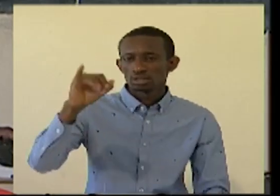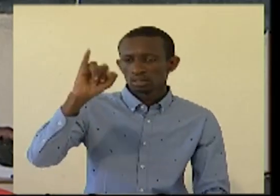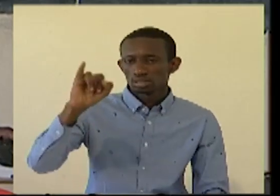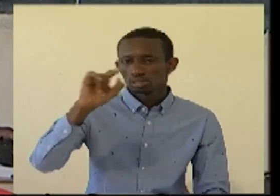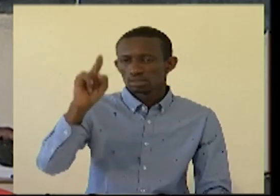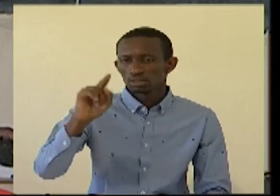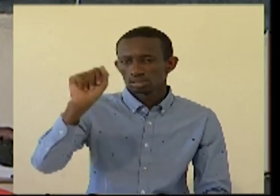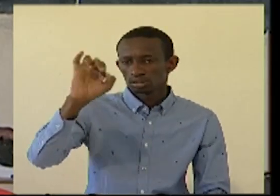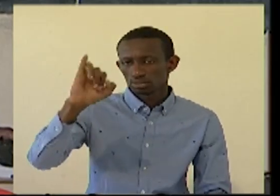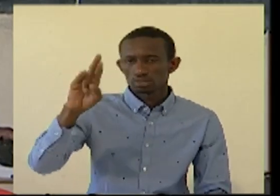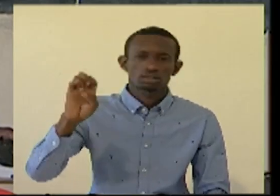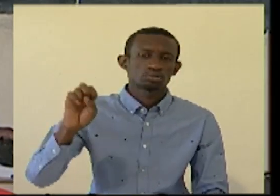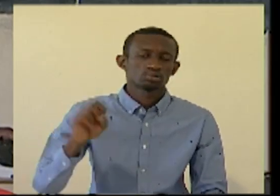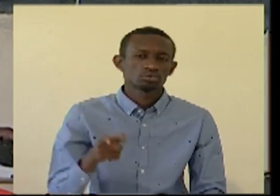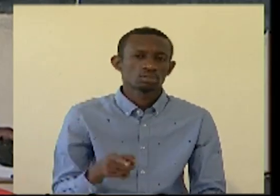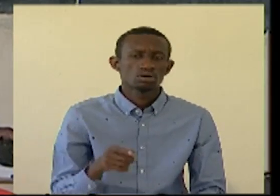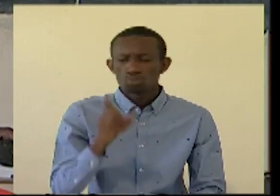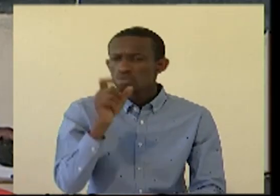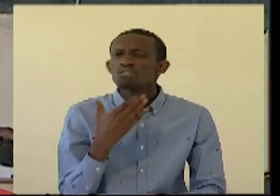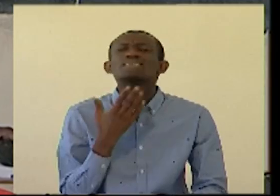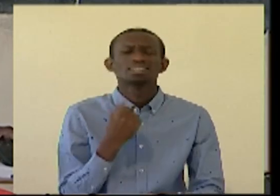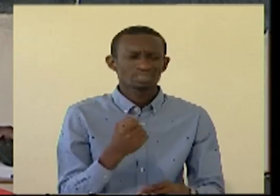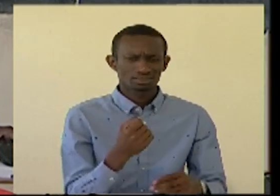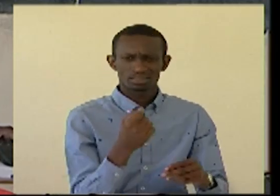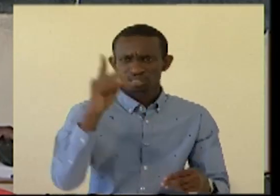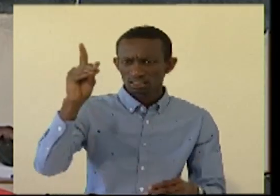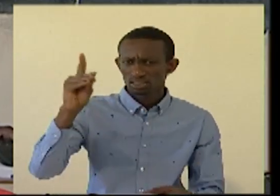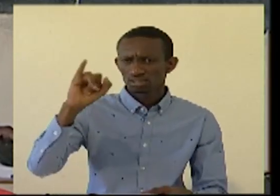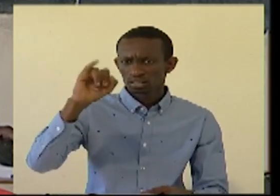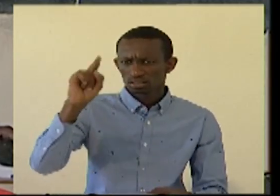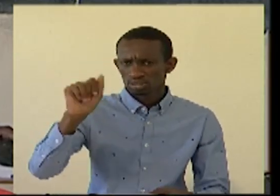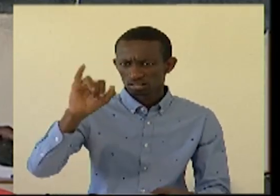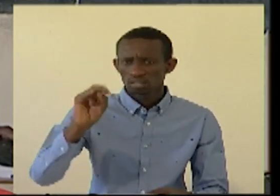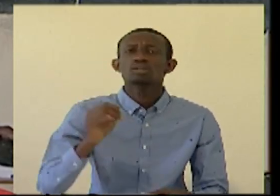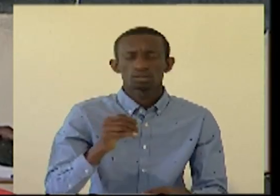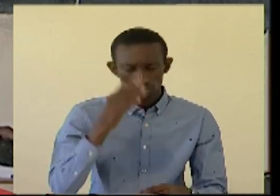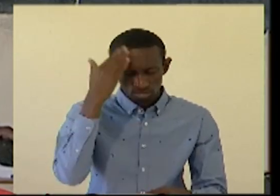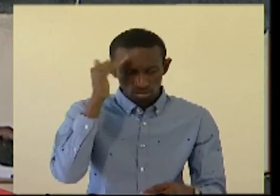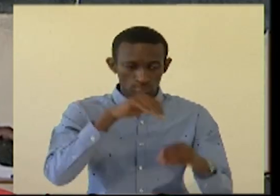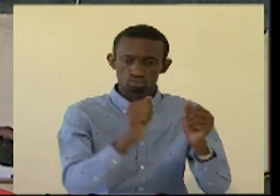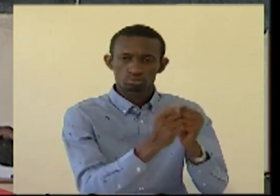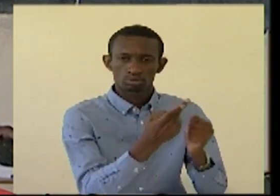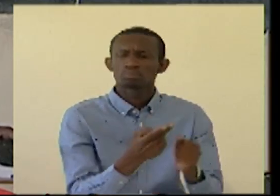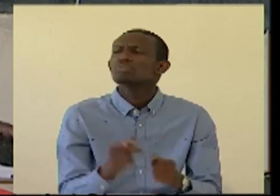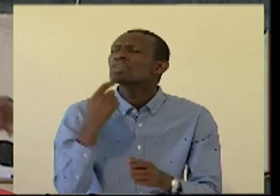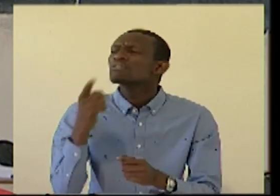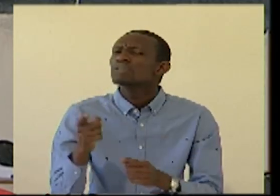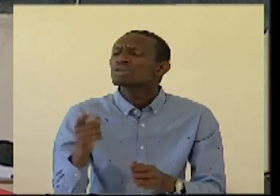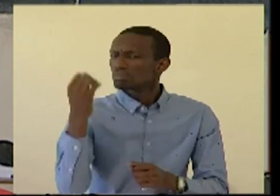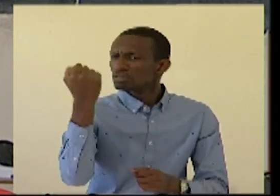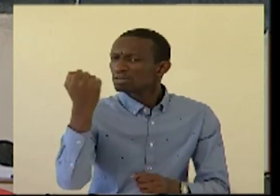those particular items the one wants. When we say 500 papers,